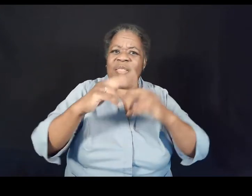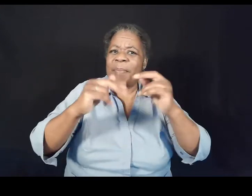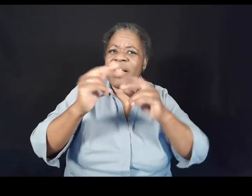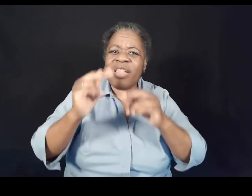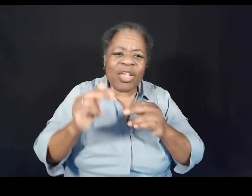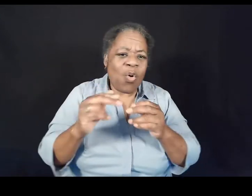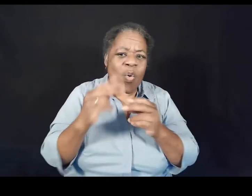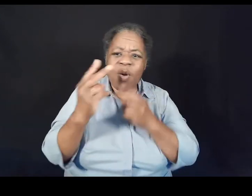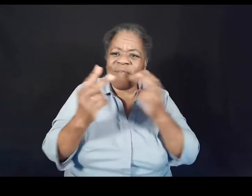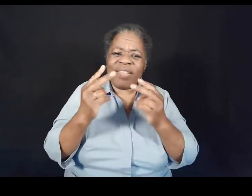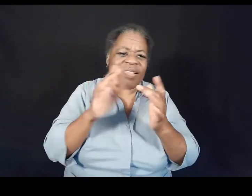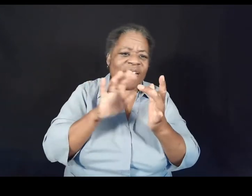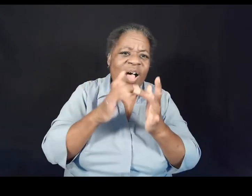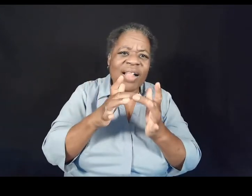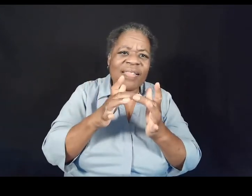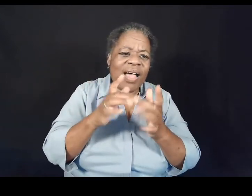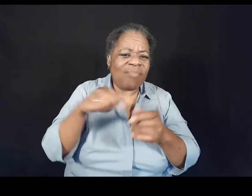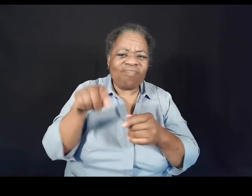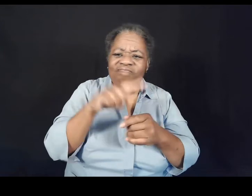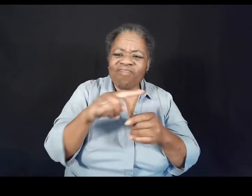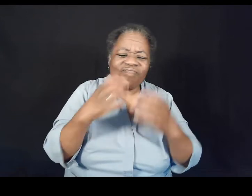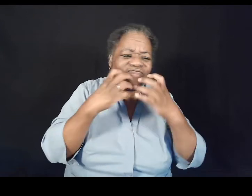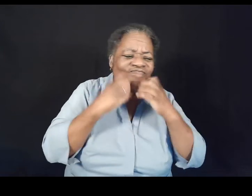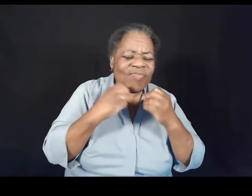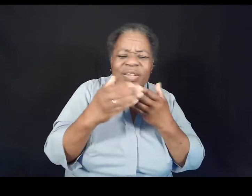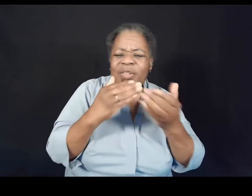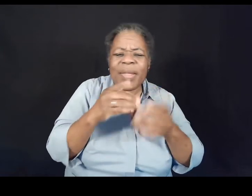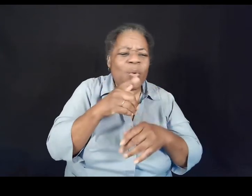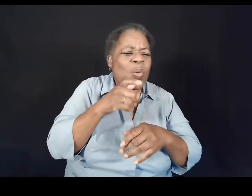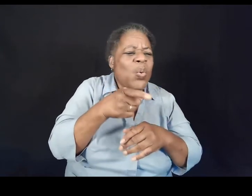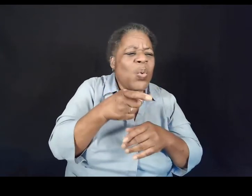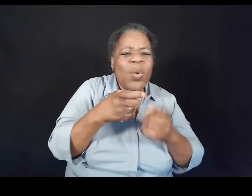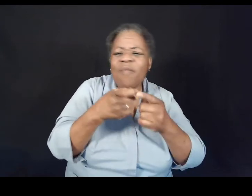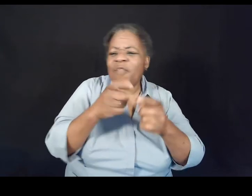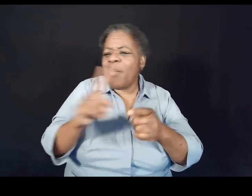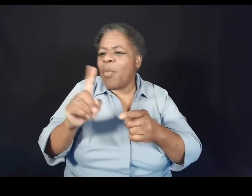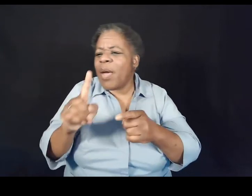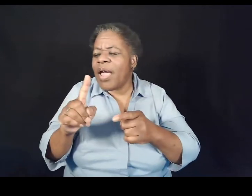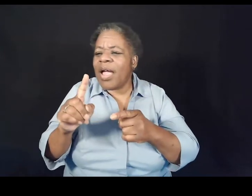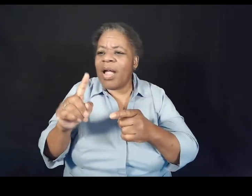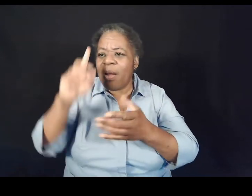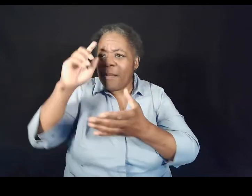online, no matter who they are, where they come from, or what they believe.